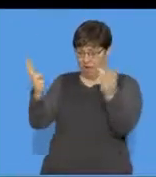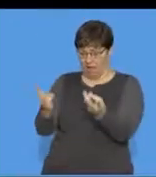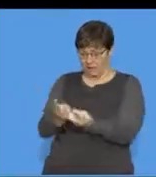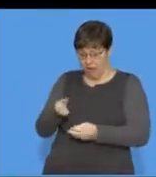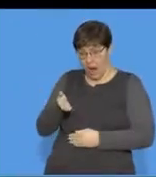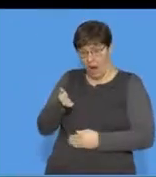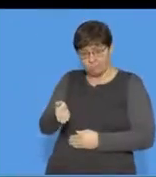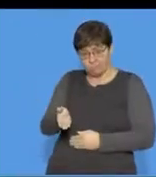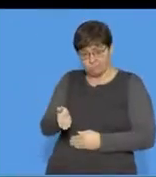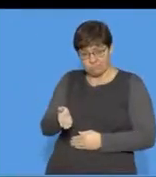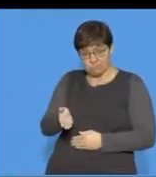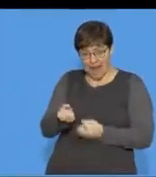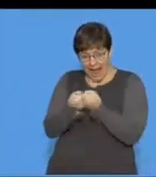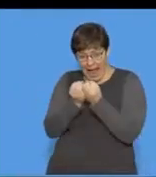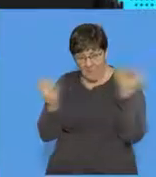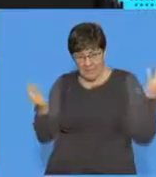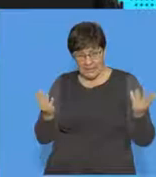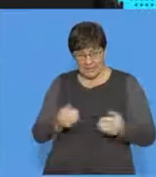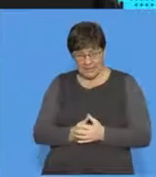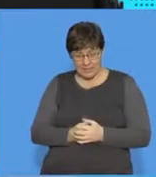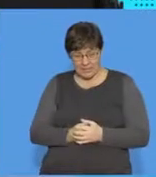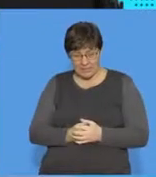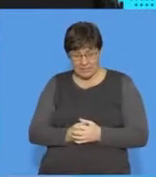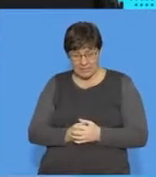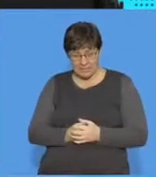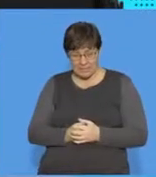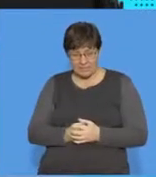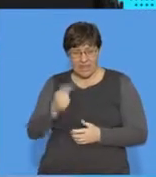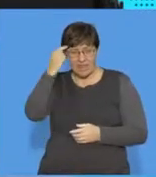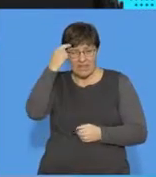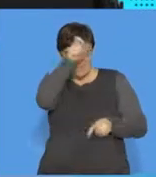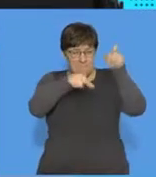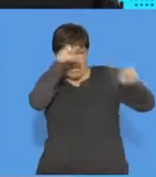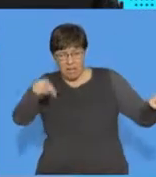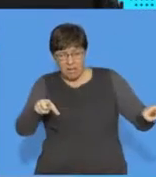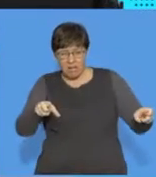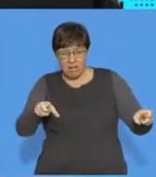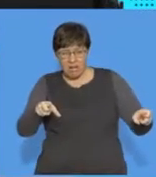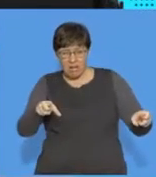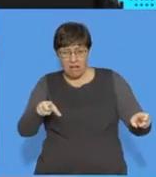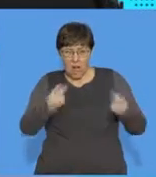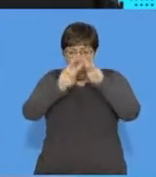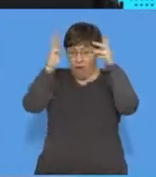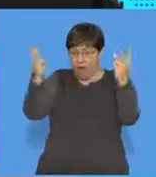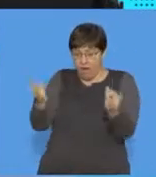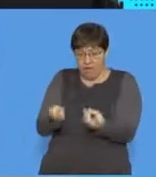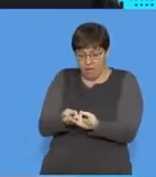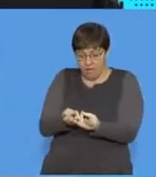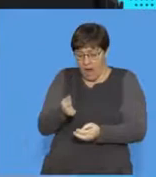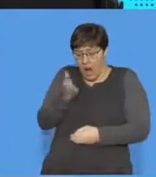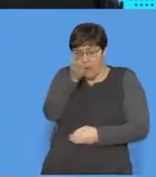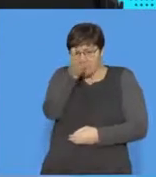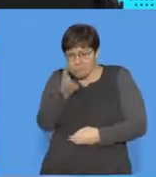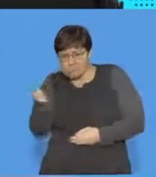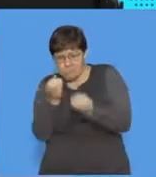now? Right now, how many of us do you think inhabit this planet? Why don't you take